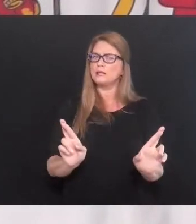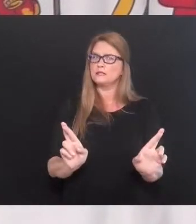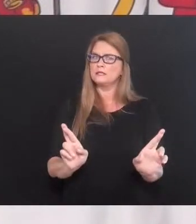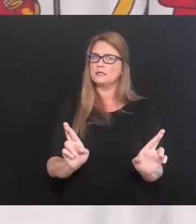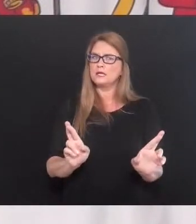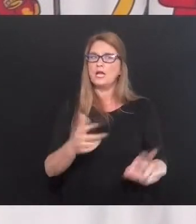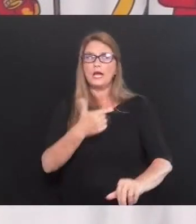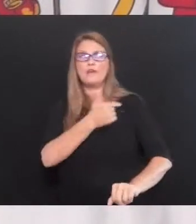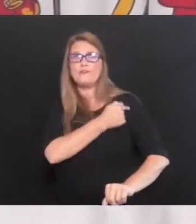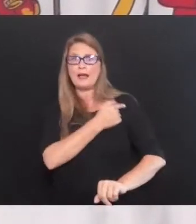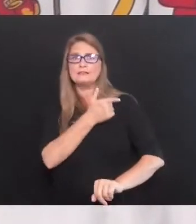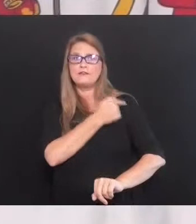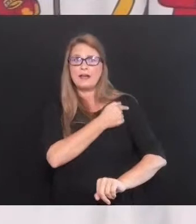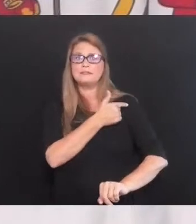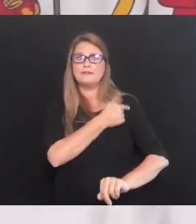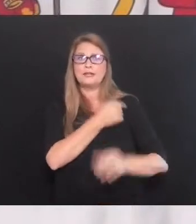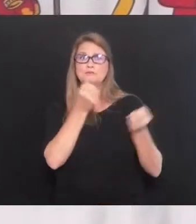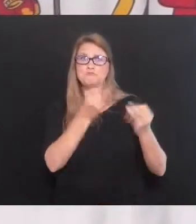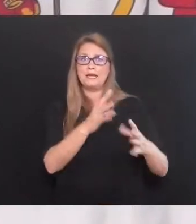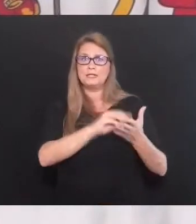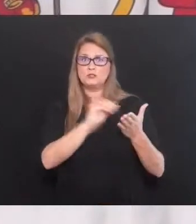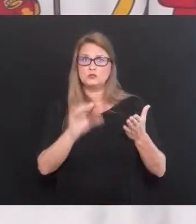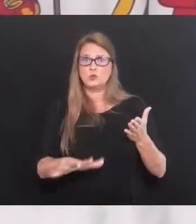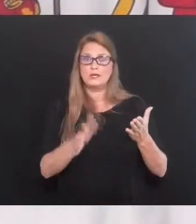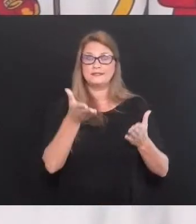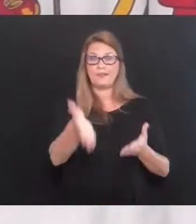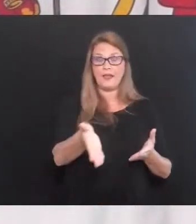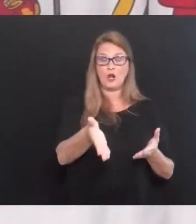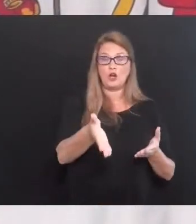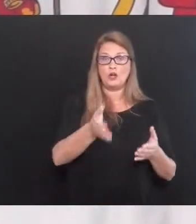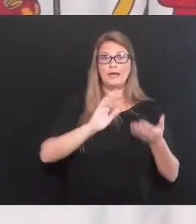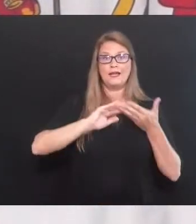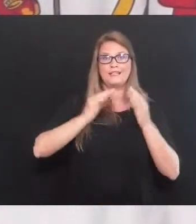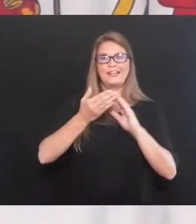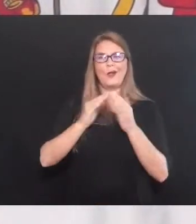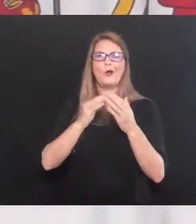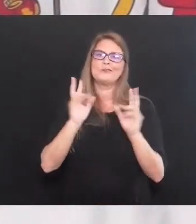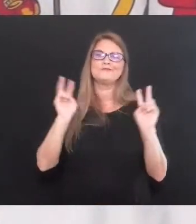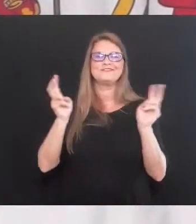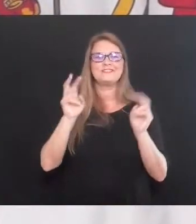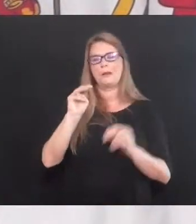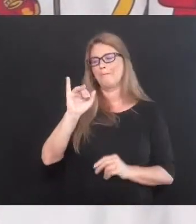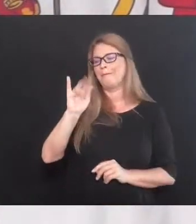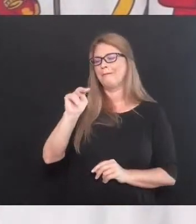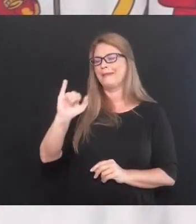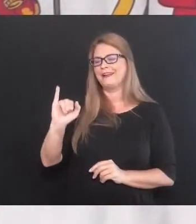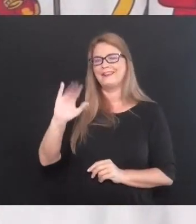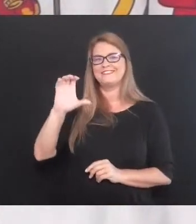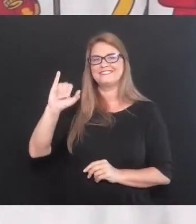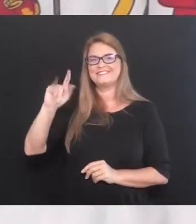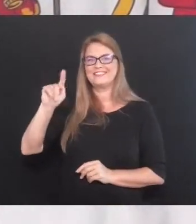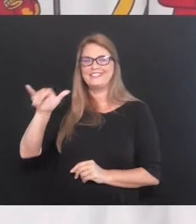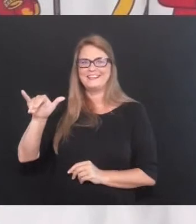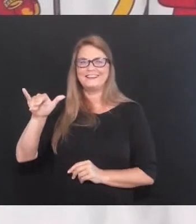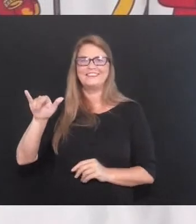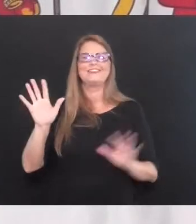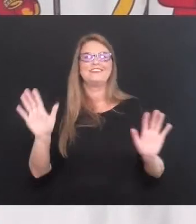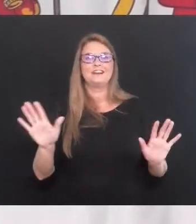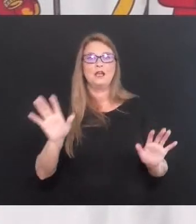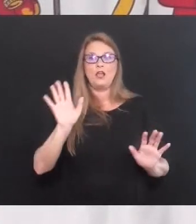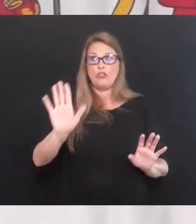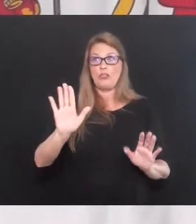get shots in arms of the student and all that community that they call a mini city. and they are absolutely at a